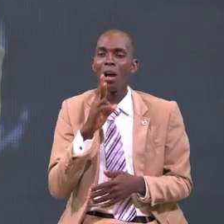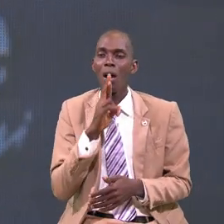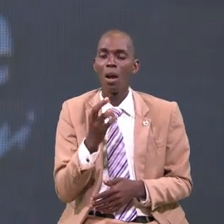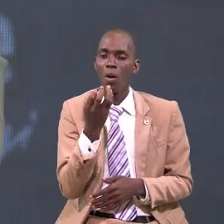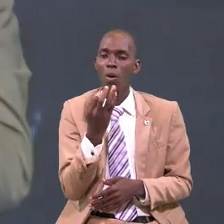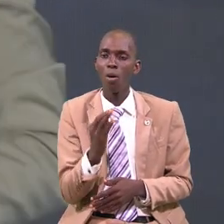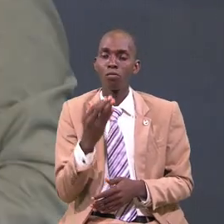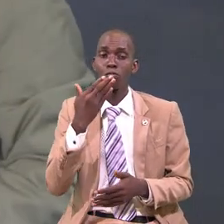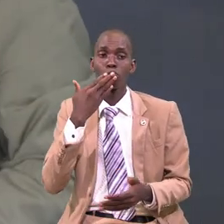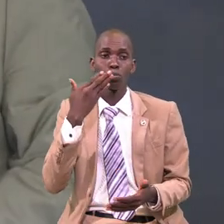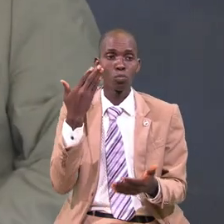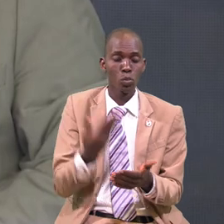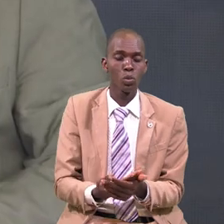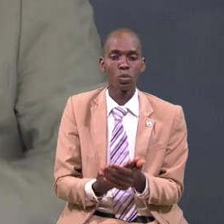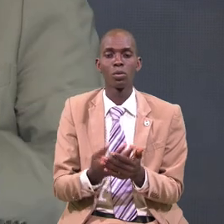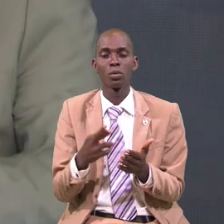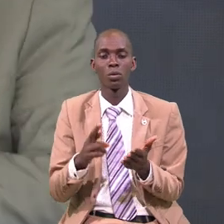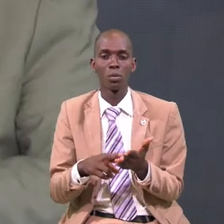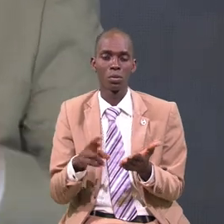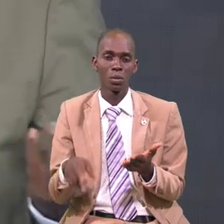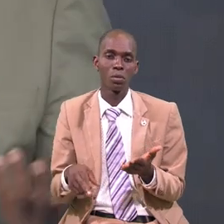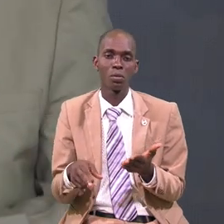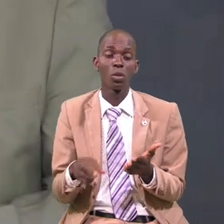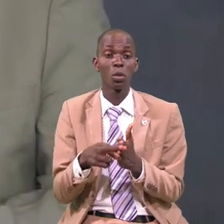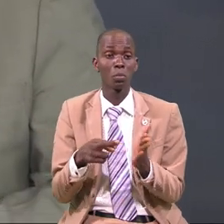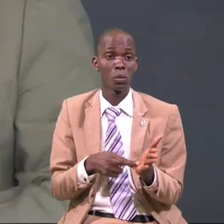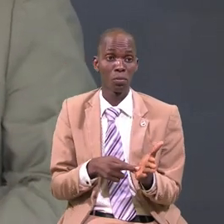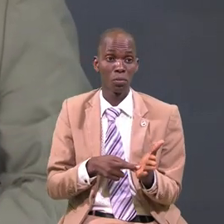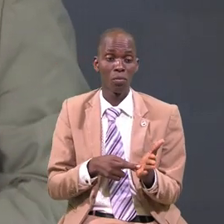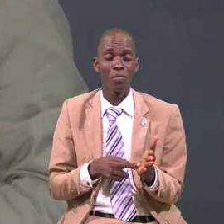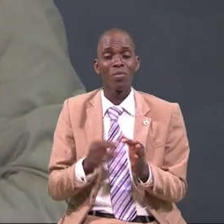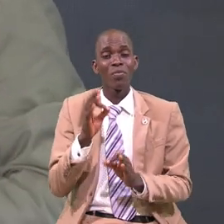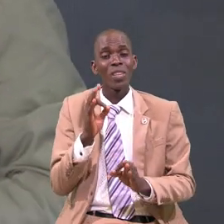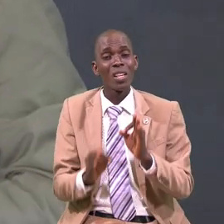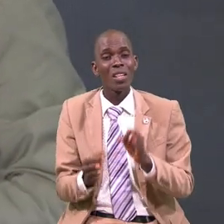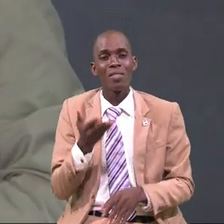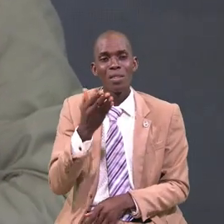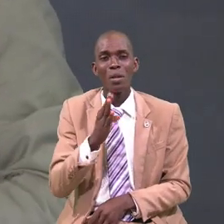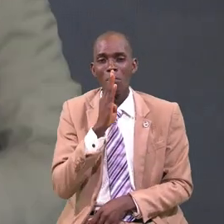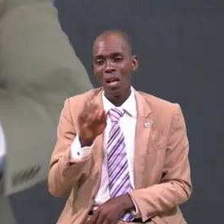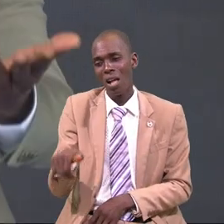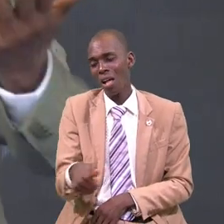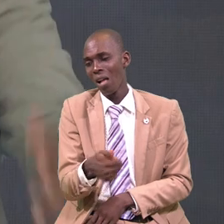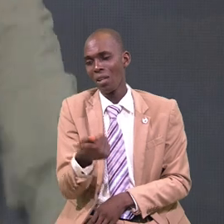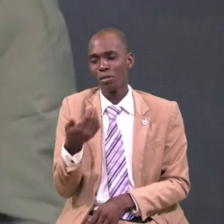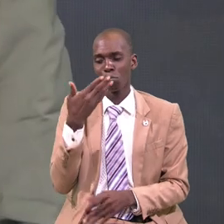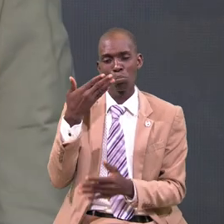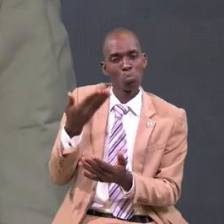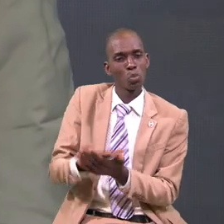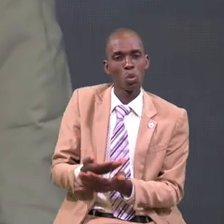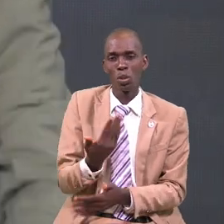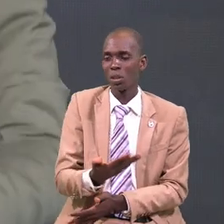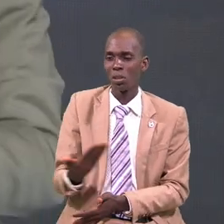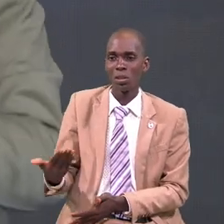are of good report, if there be any virtue, if there be